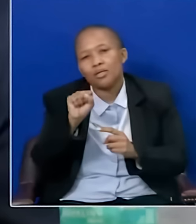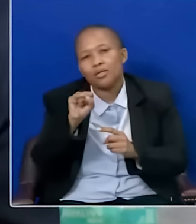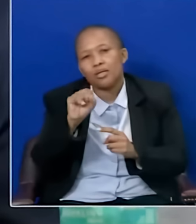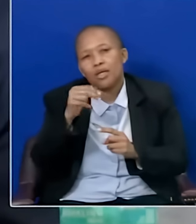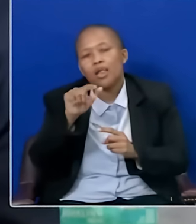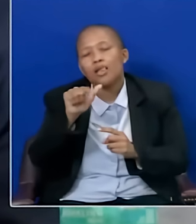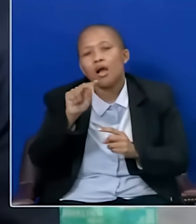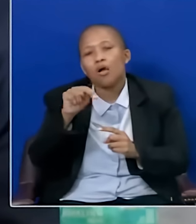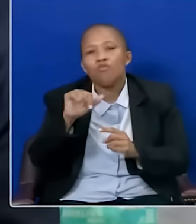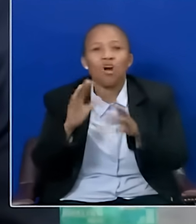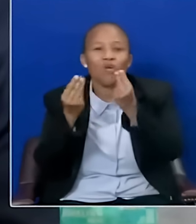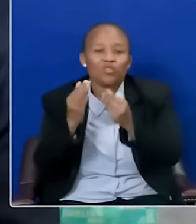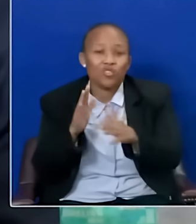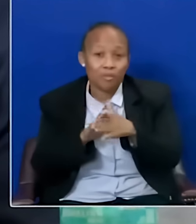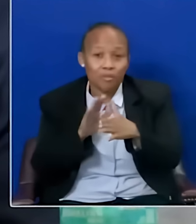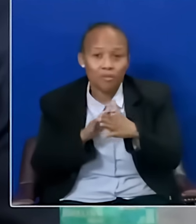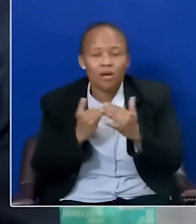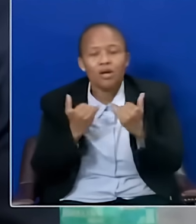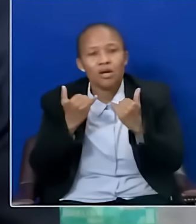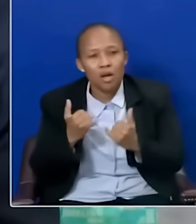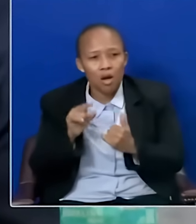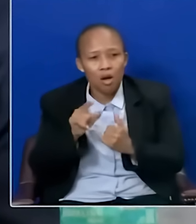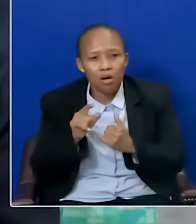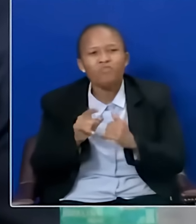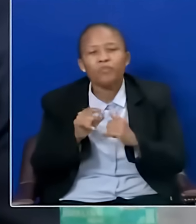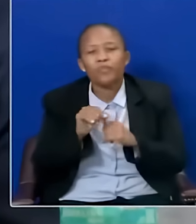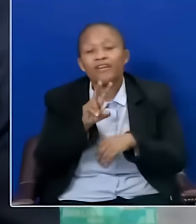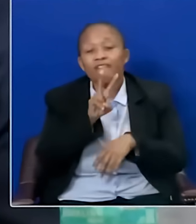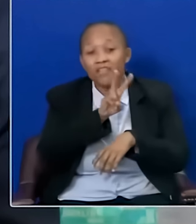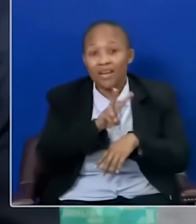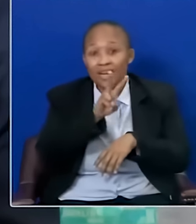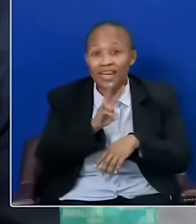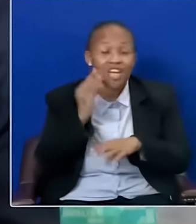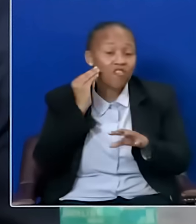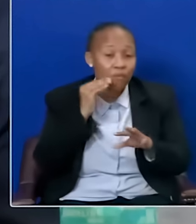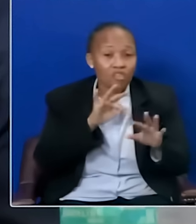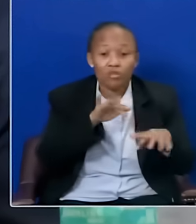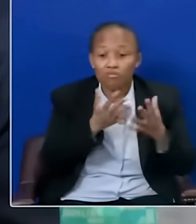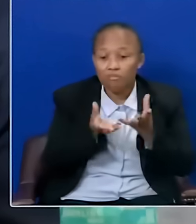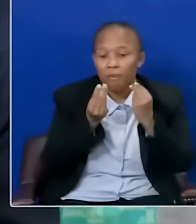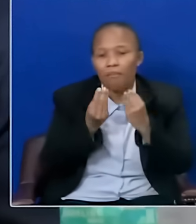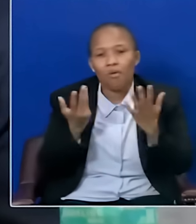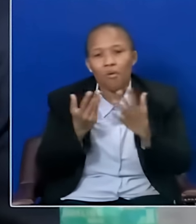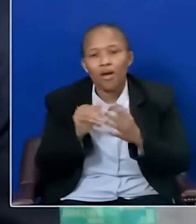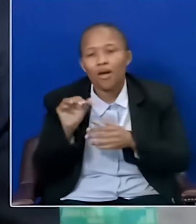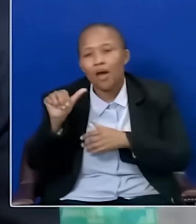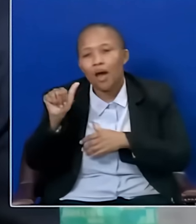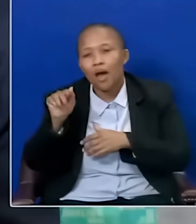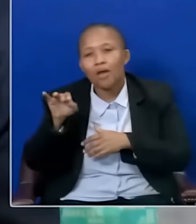that the specimens for the Vereeniging case were already acquired on IBIS through ballistic lab number